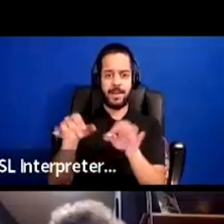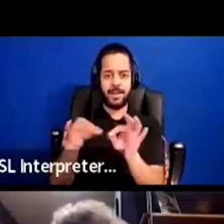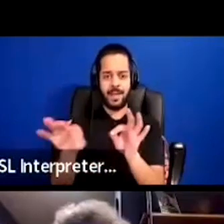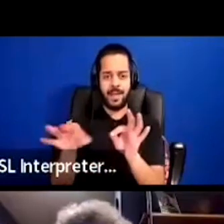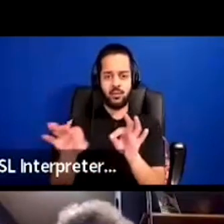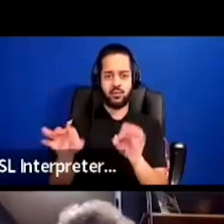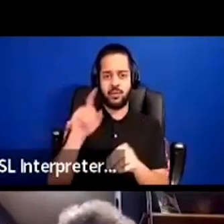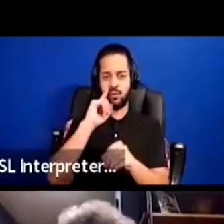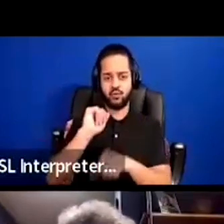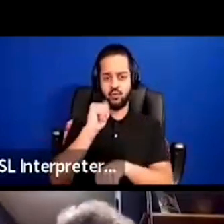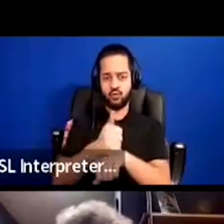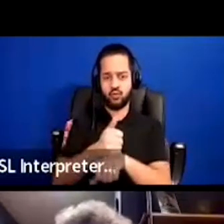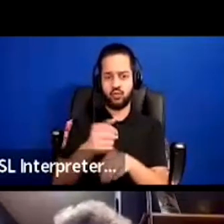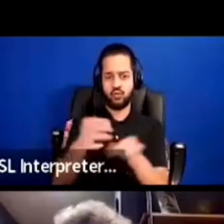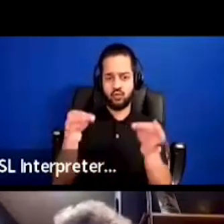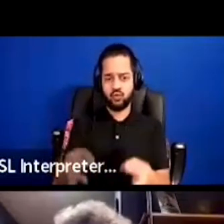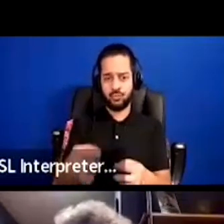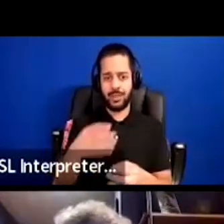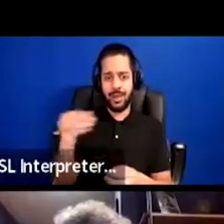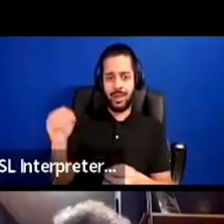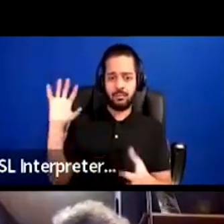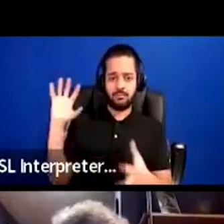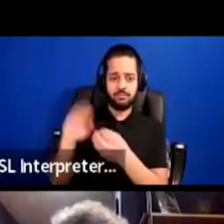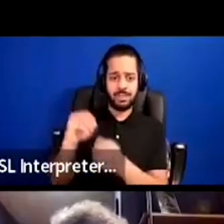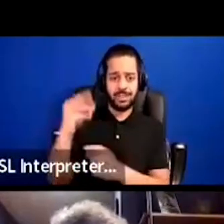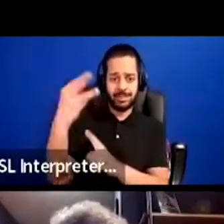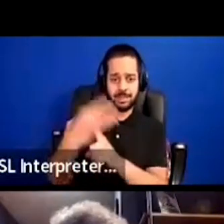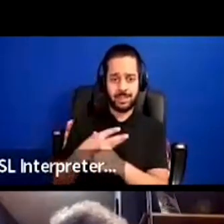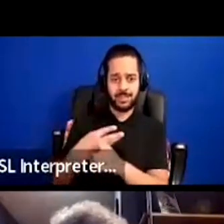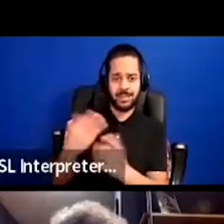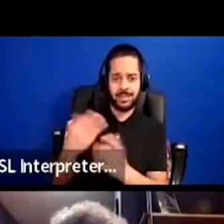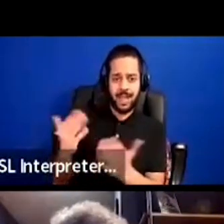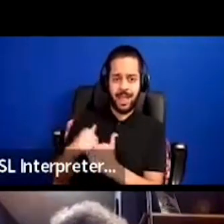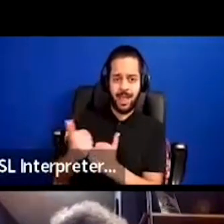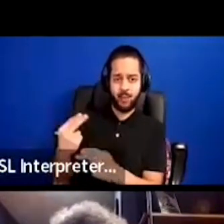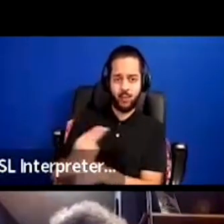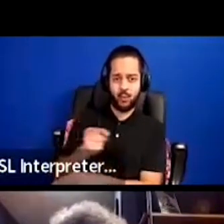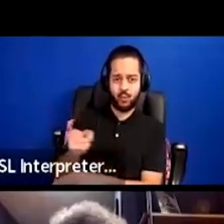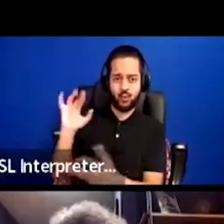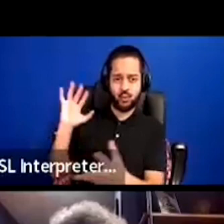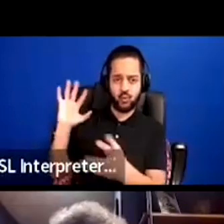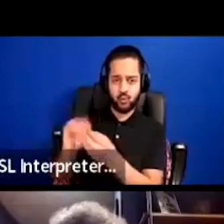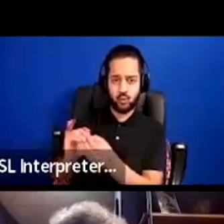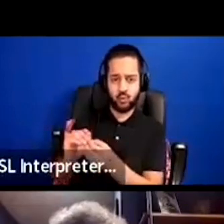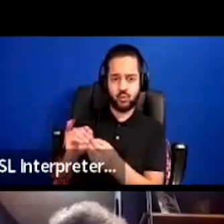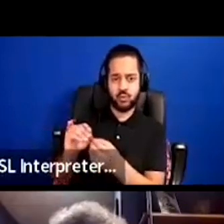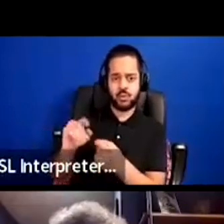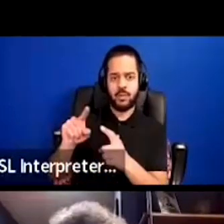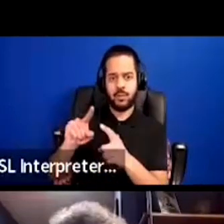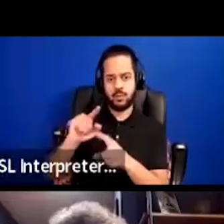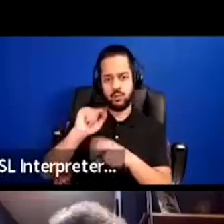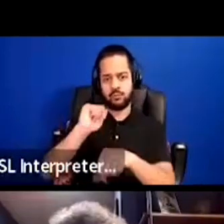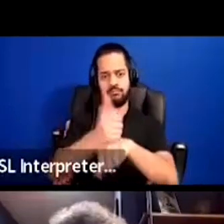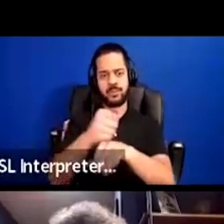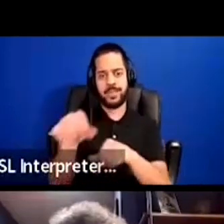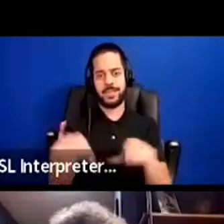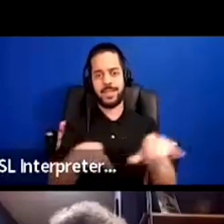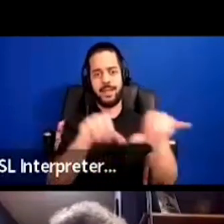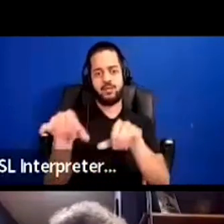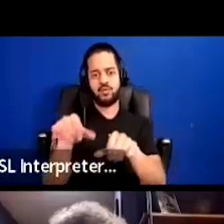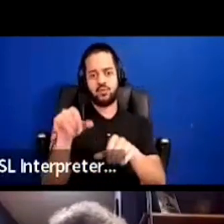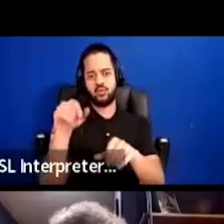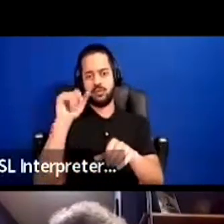how much data do you look at the last 6 months to predict the next 6 months? Like, what is the standard? What are the expectations for calculating